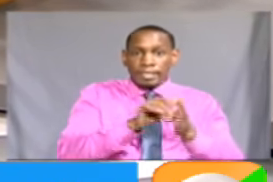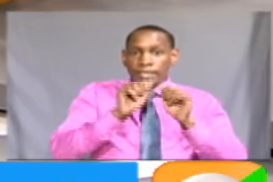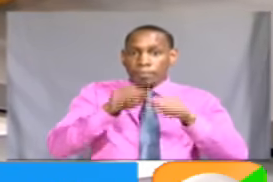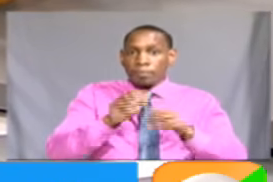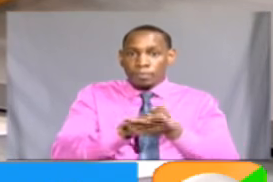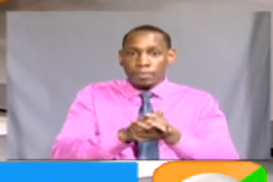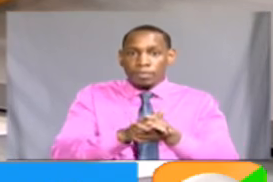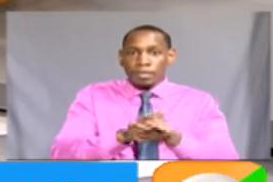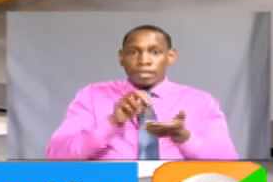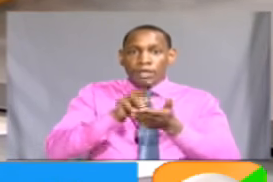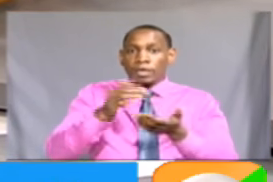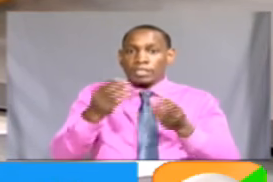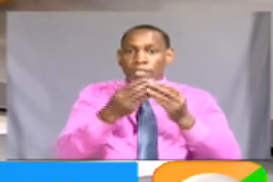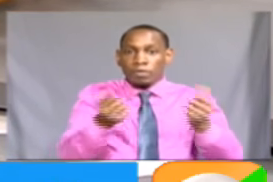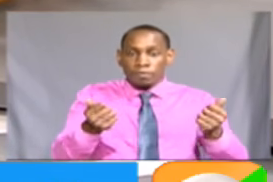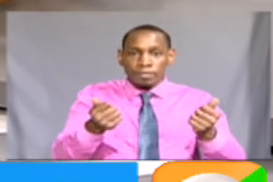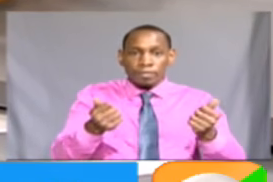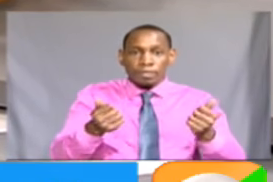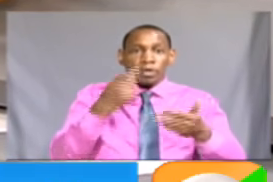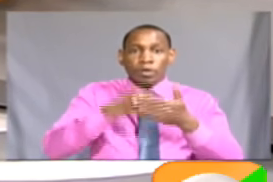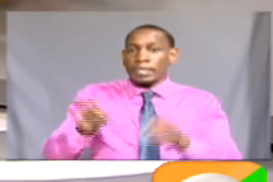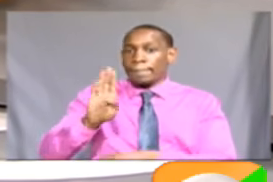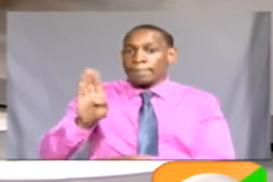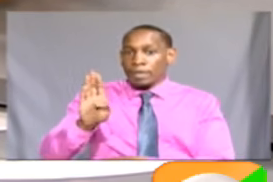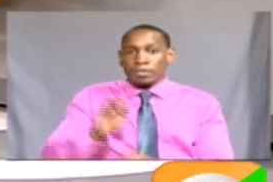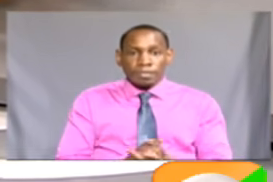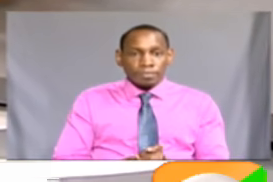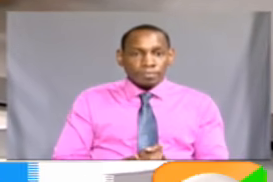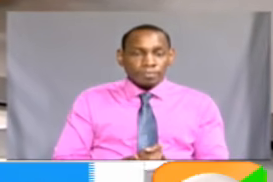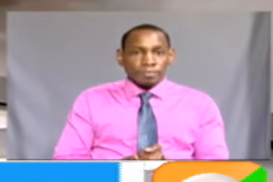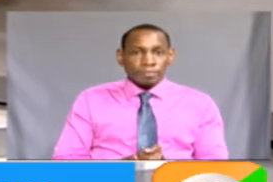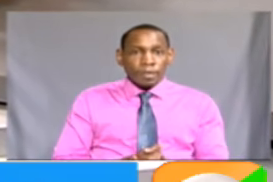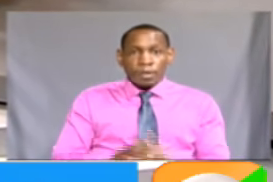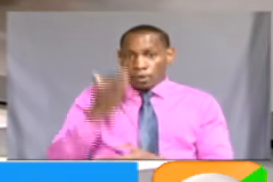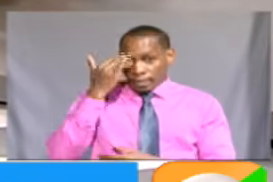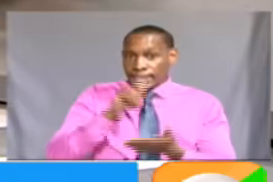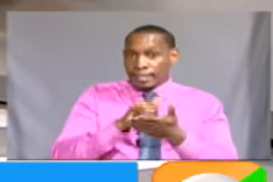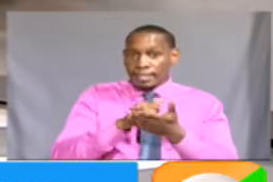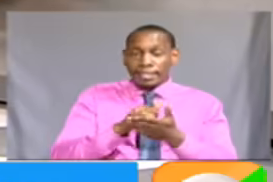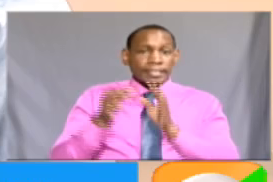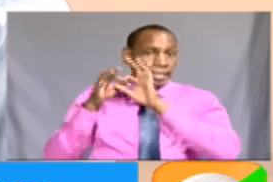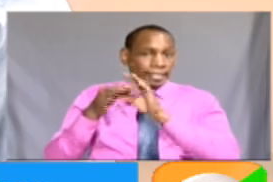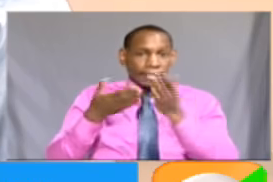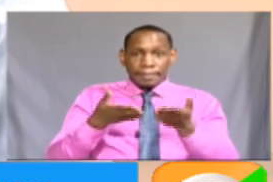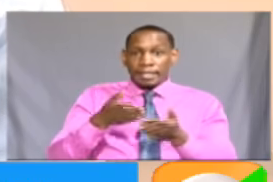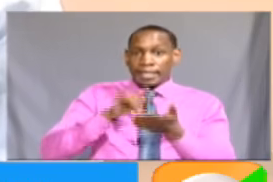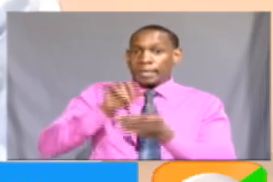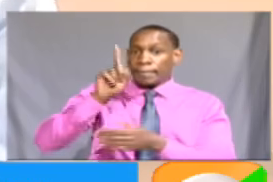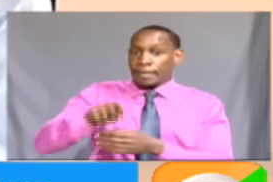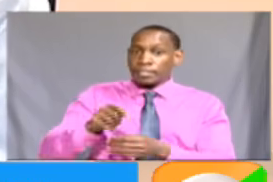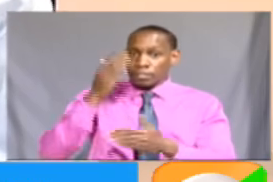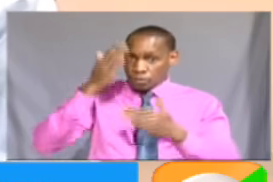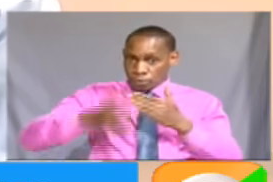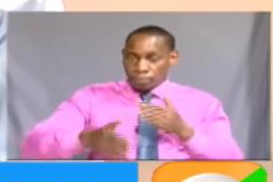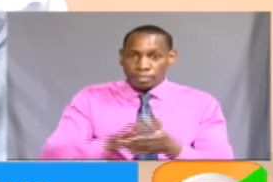of scaring the locust at several million shillings, because that is our culture that needs to end.